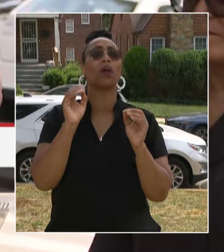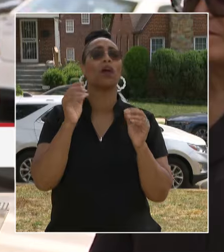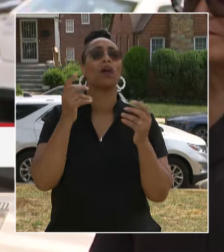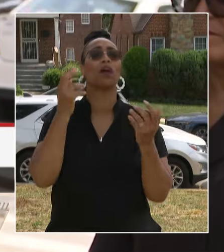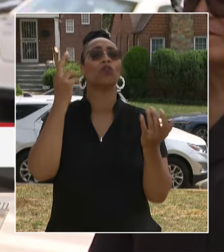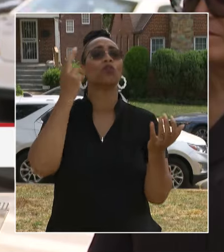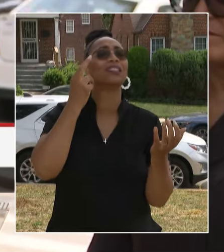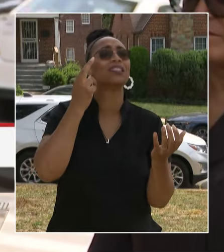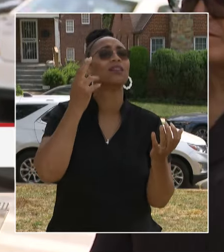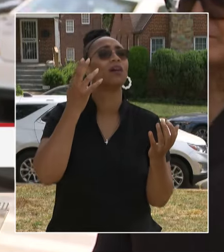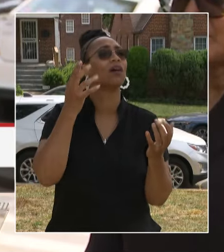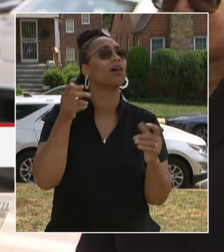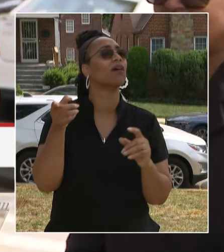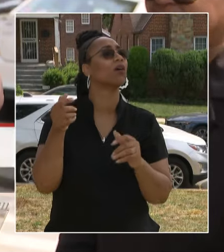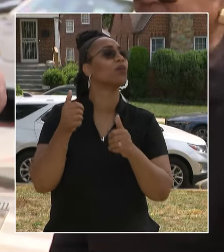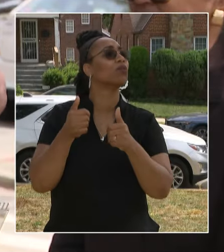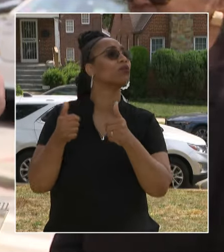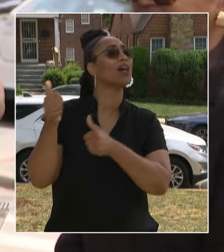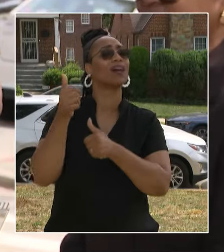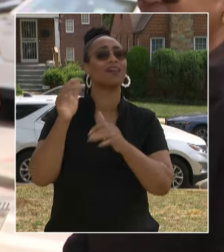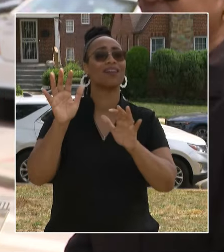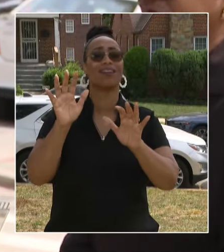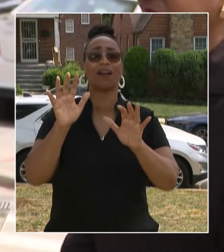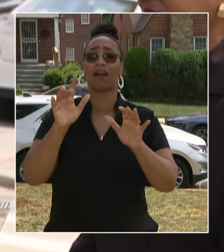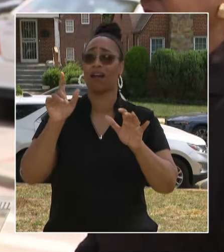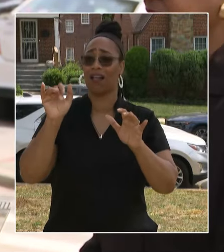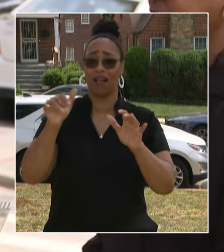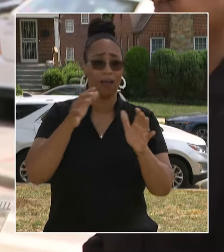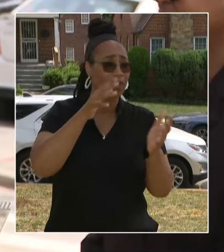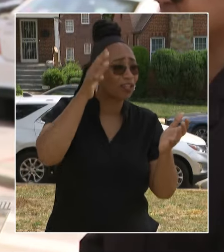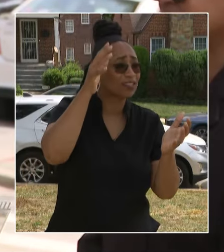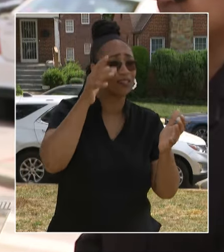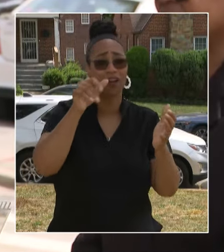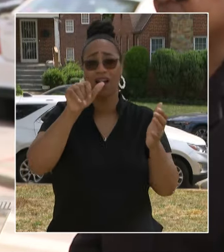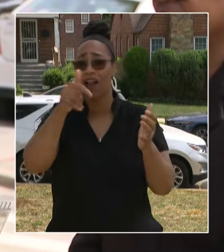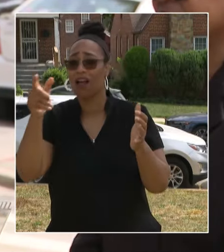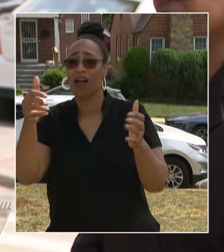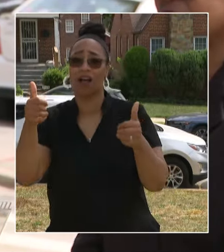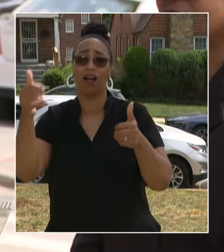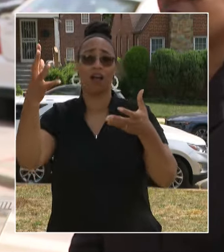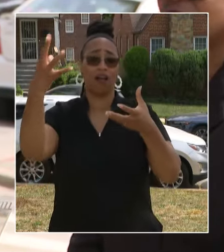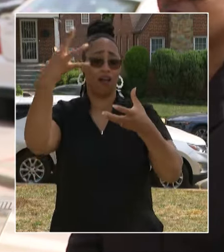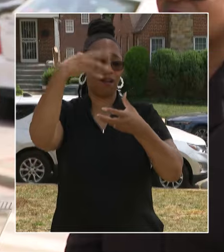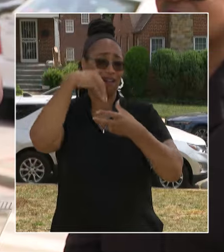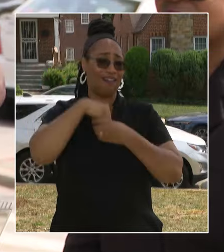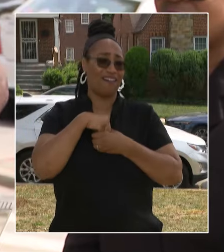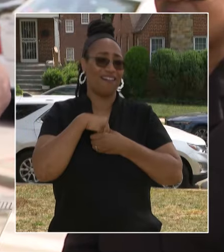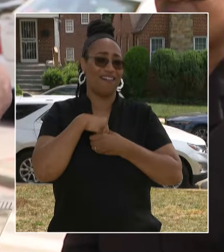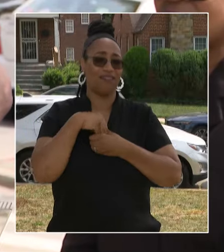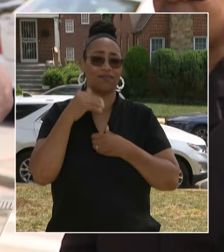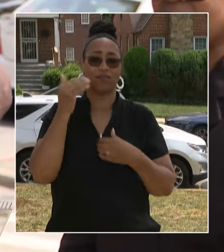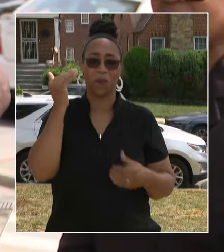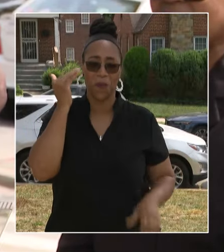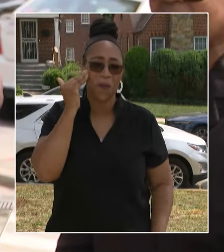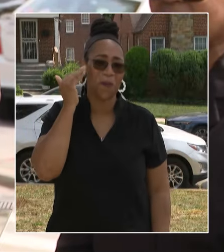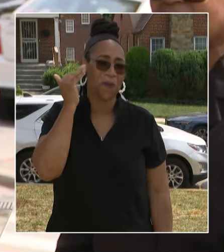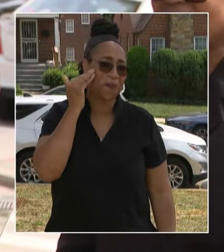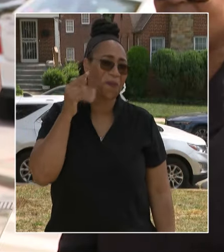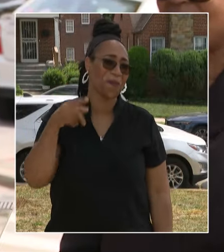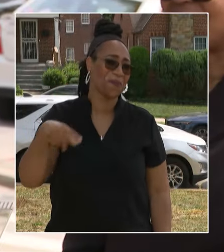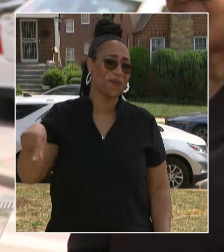my coach. I rode to school with Marion. I knew if Marion or Marvin was going to be the mayor of this